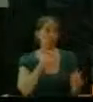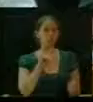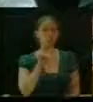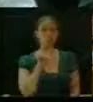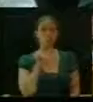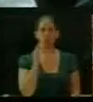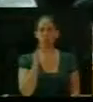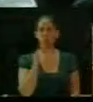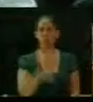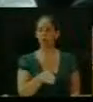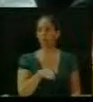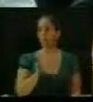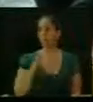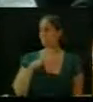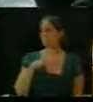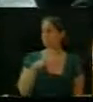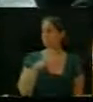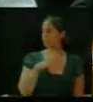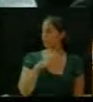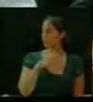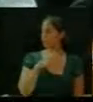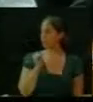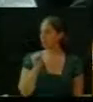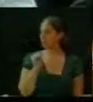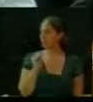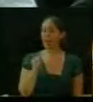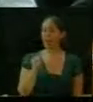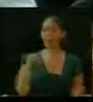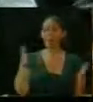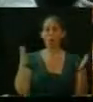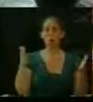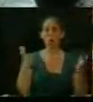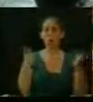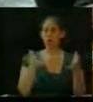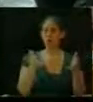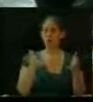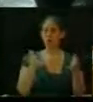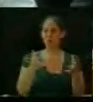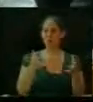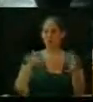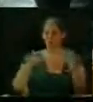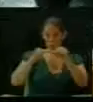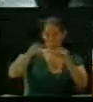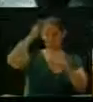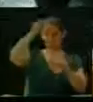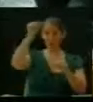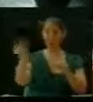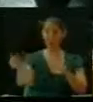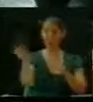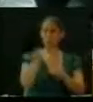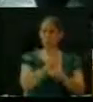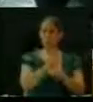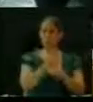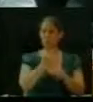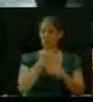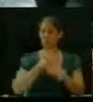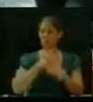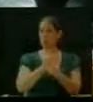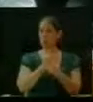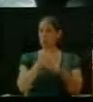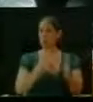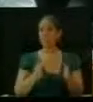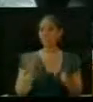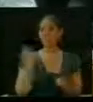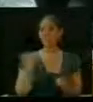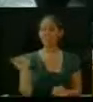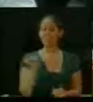Commissioner Hammond. Just finally, Mr. Chairman, I'd like to remind the folks, my fellow colleagues, that I will be under the